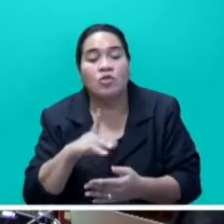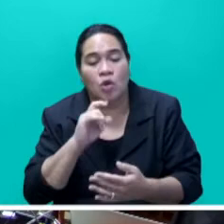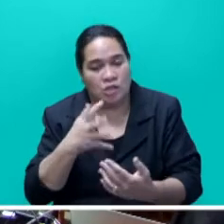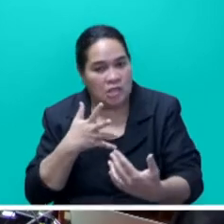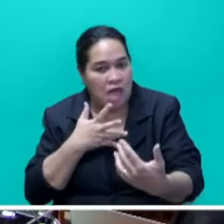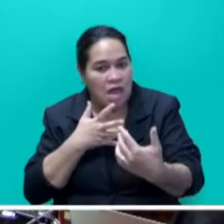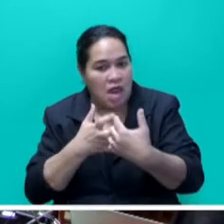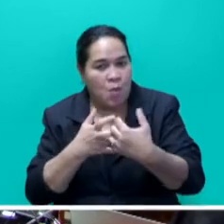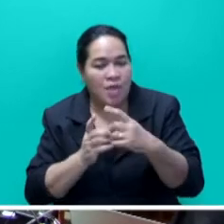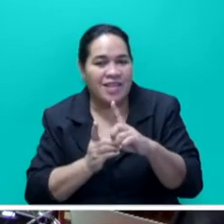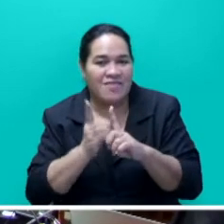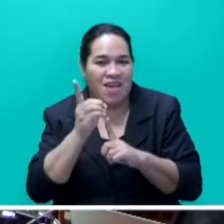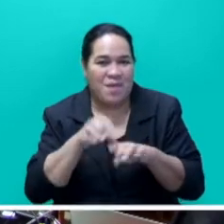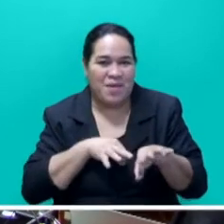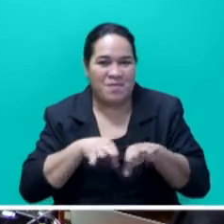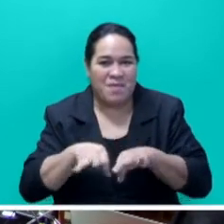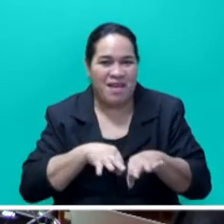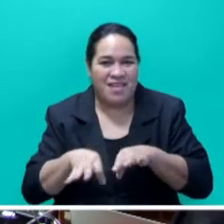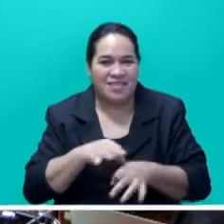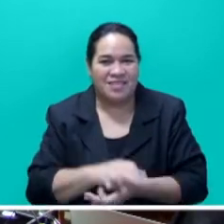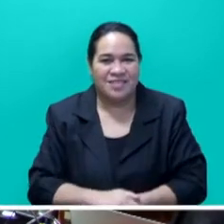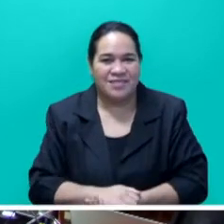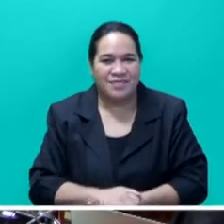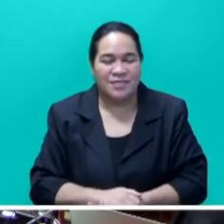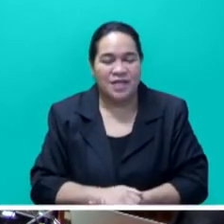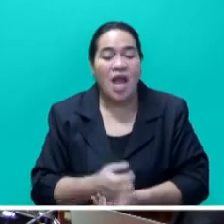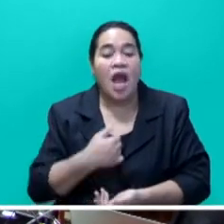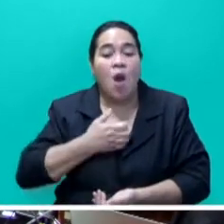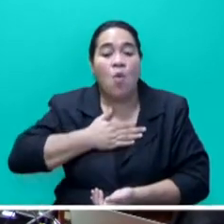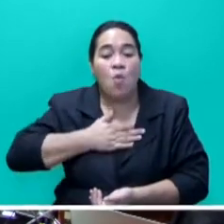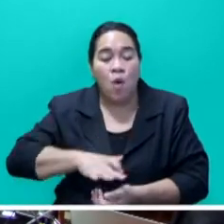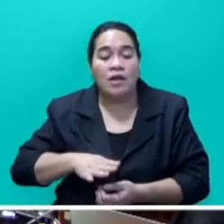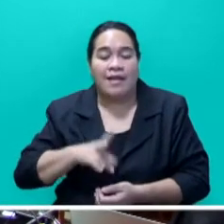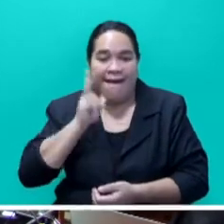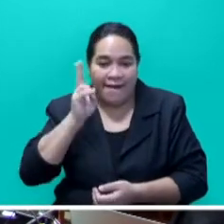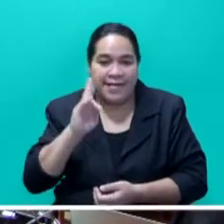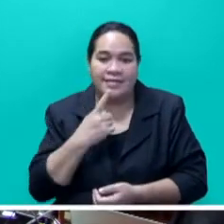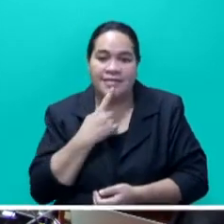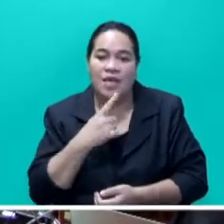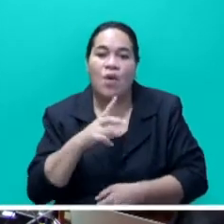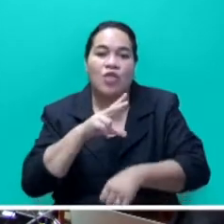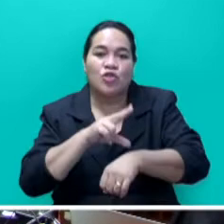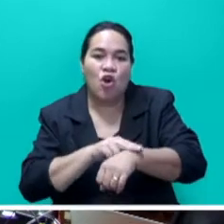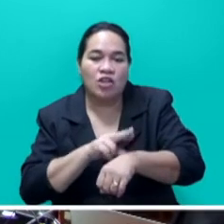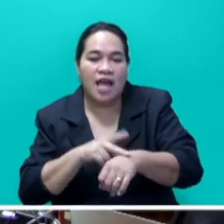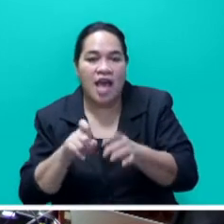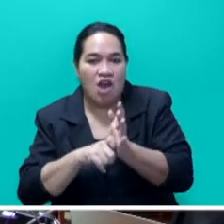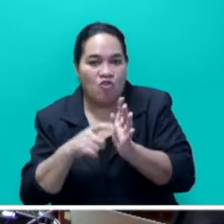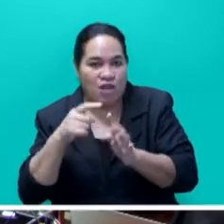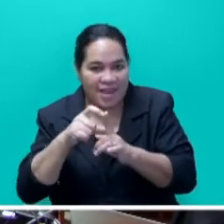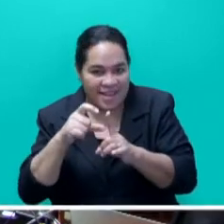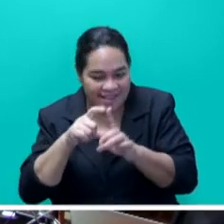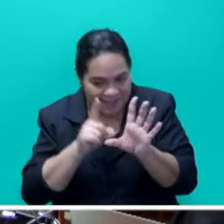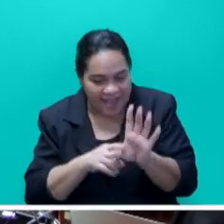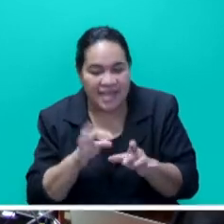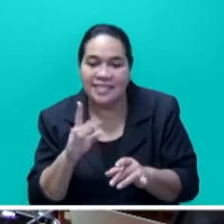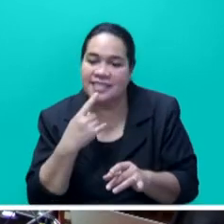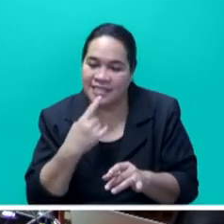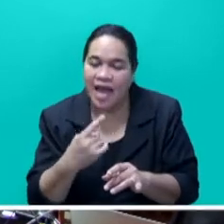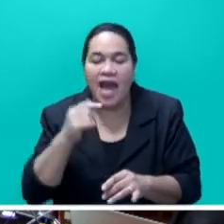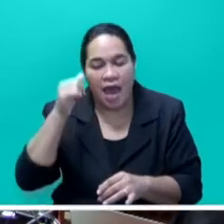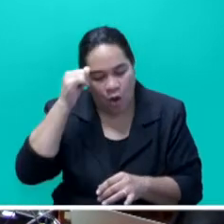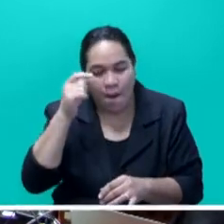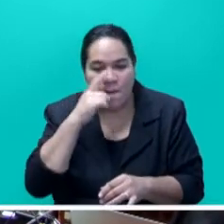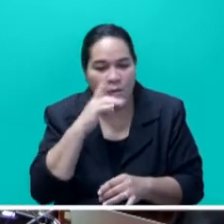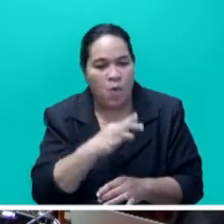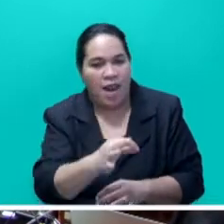our development plans. And I want to reiterate what the Honourable Dr. Reddy said. And I know that there'll be people